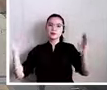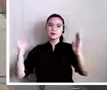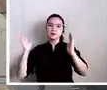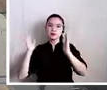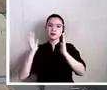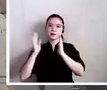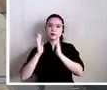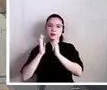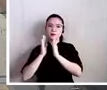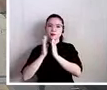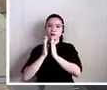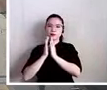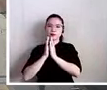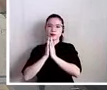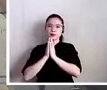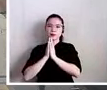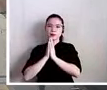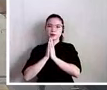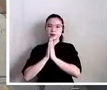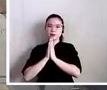Amen.